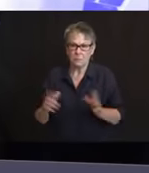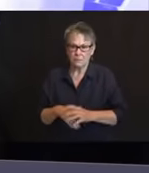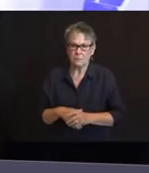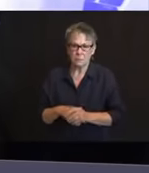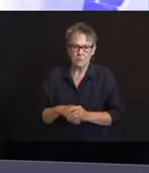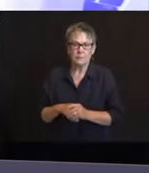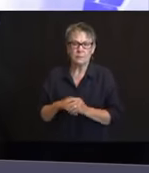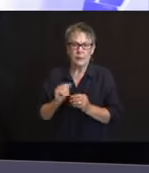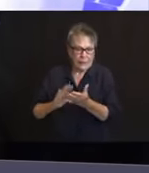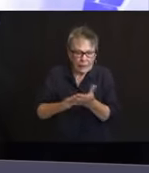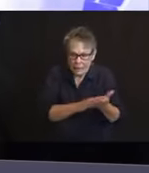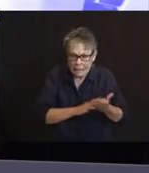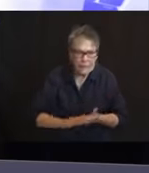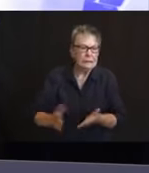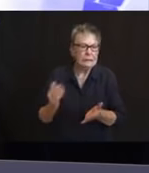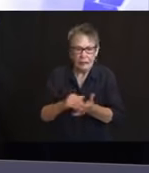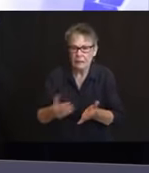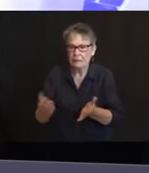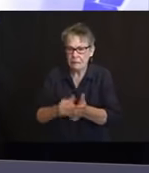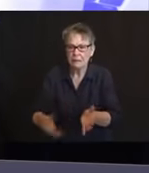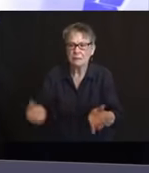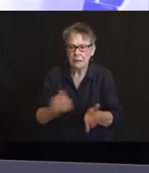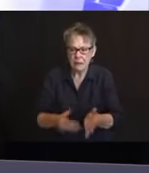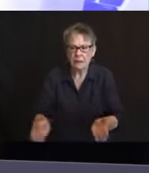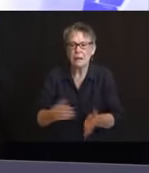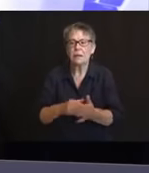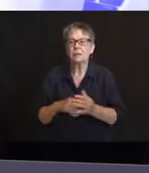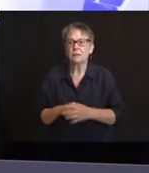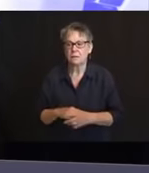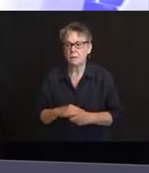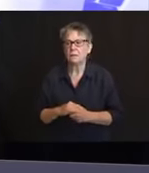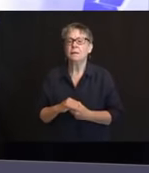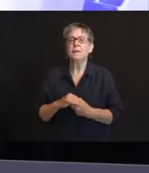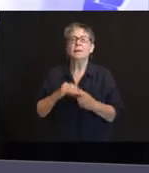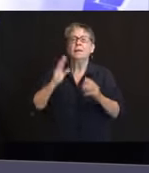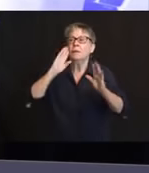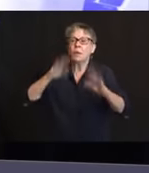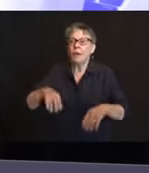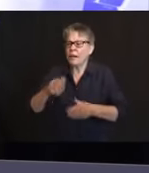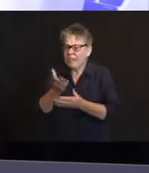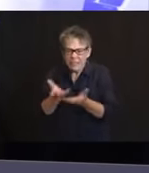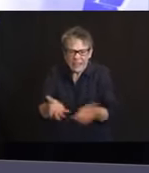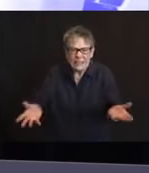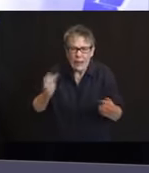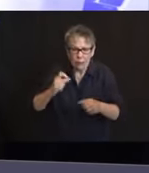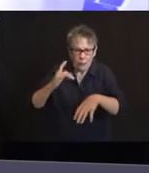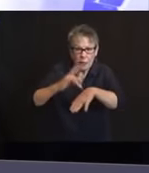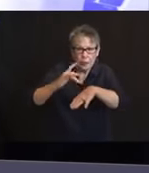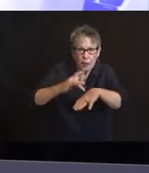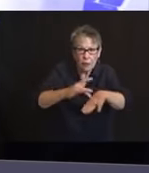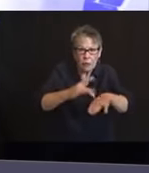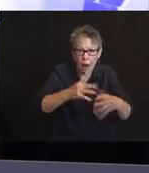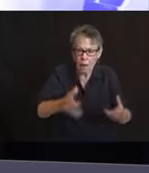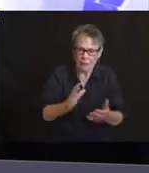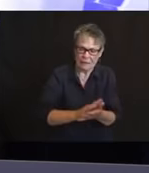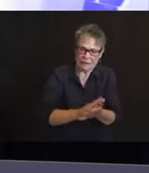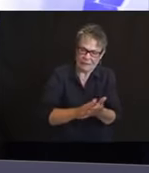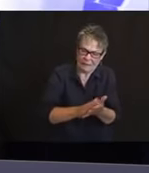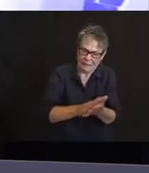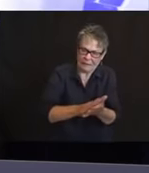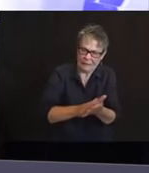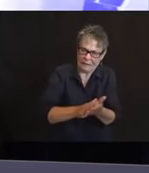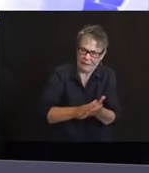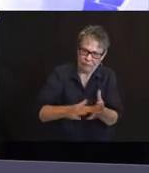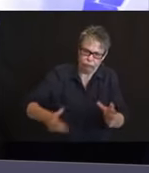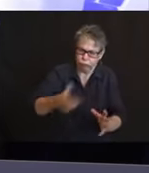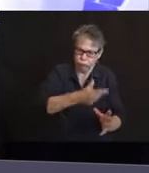of high-touch areas. Physical activity is vital for our overall health. These measures will help to keep participants